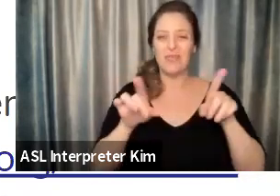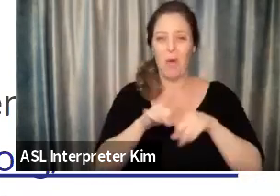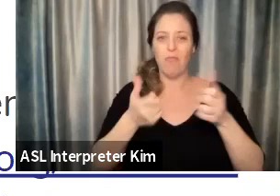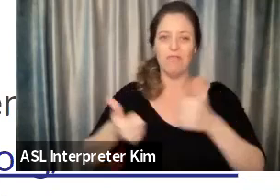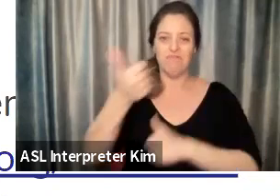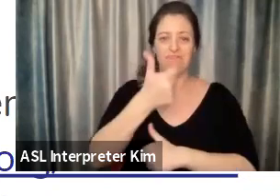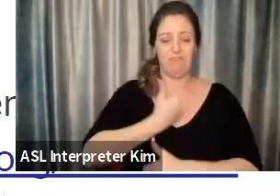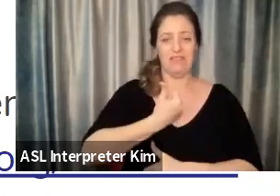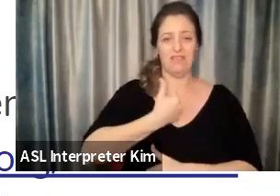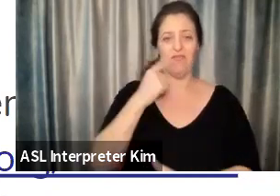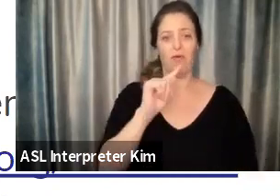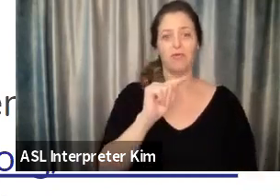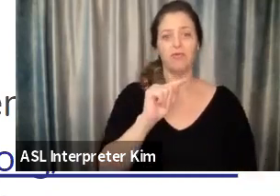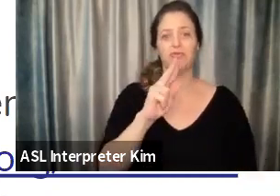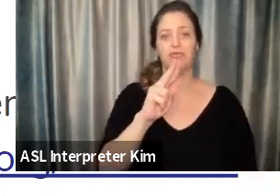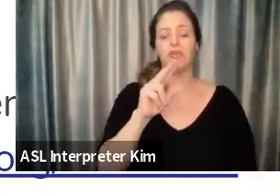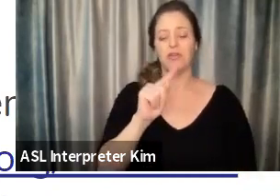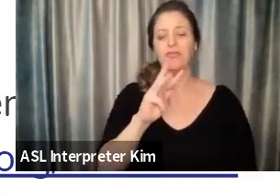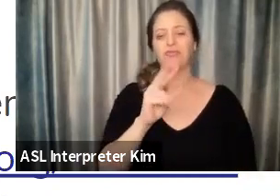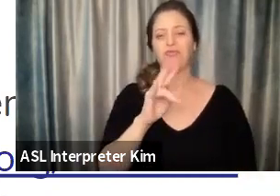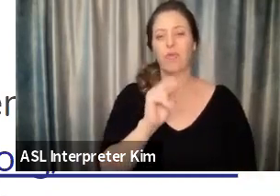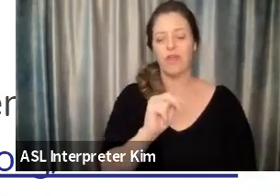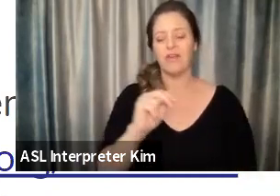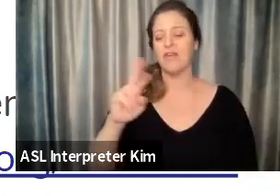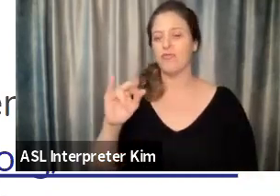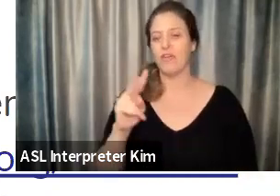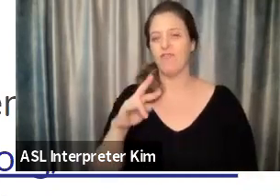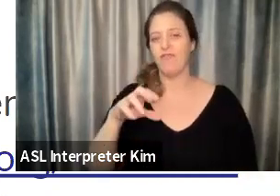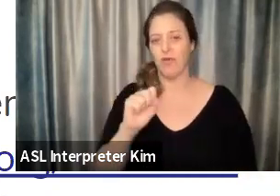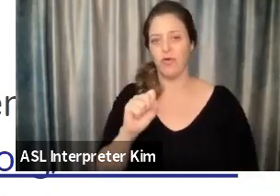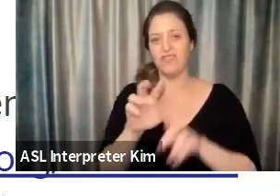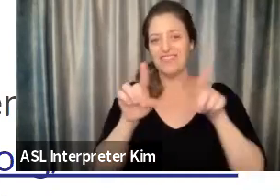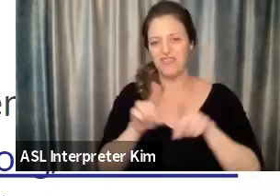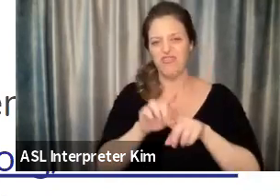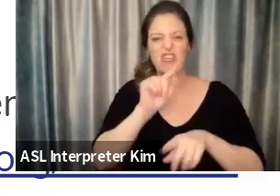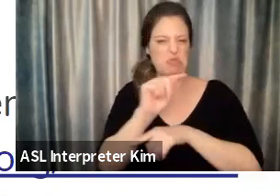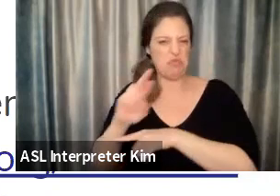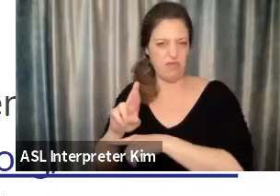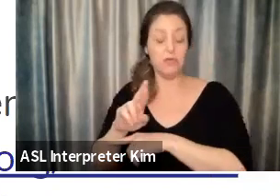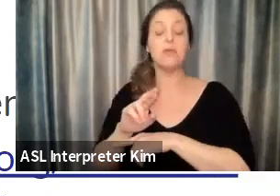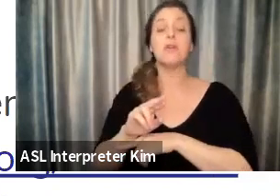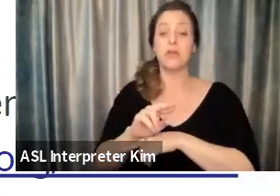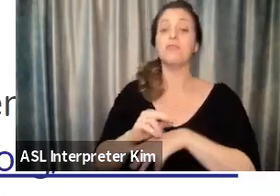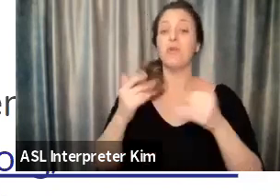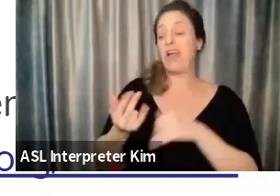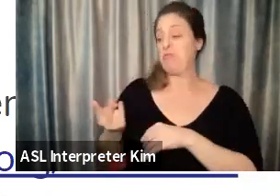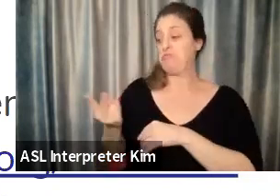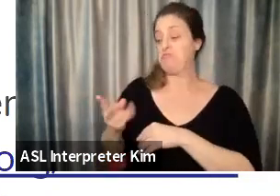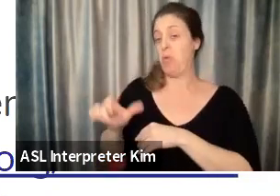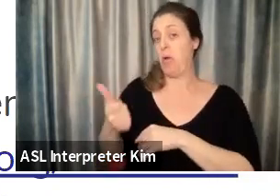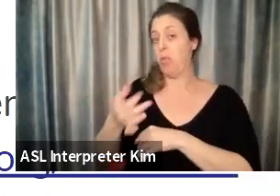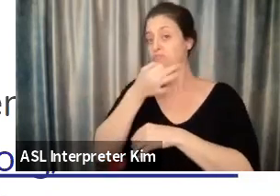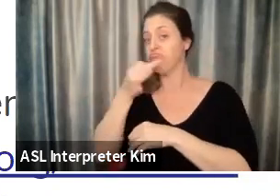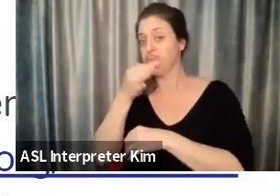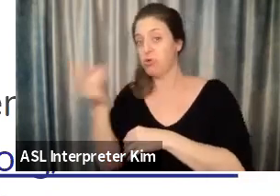about that process and who will be giving the information today. So with that, I'd like to ask both of them to introduce themselves. And I think maybe